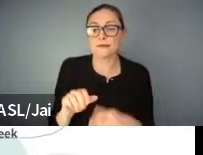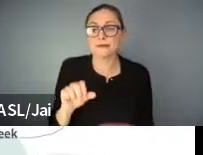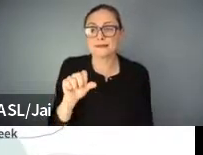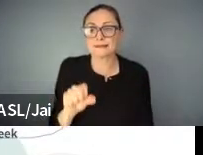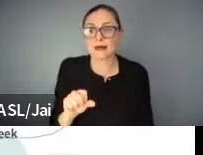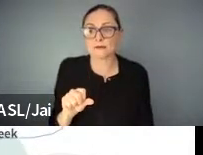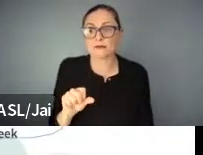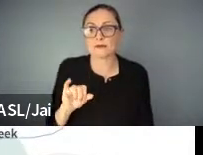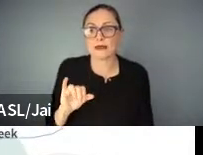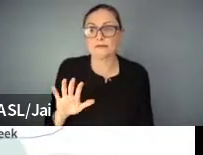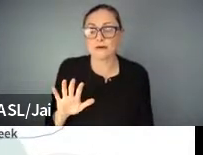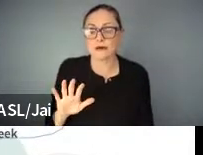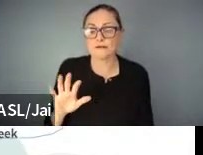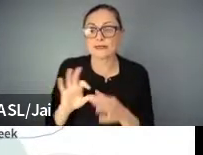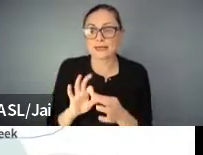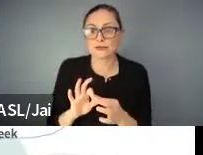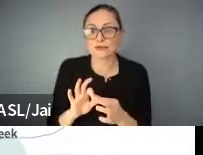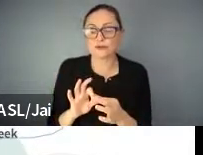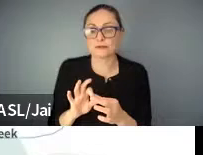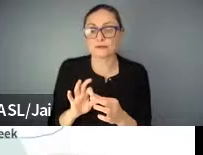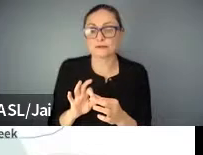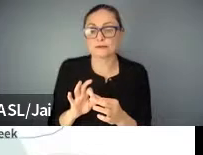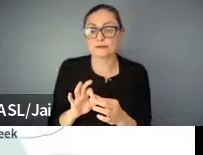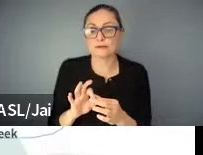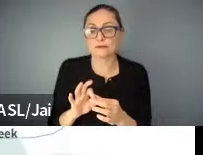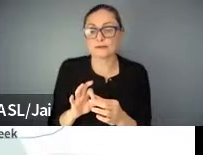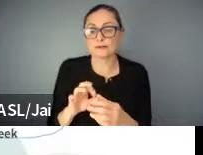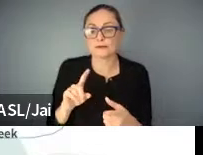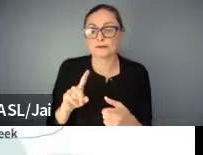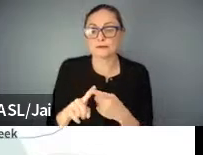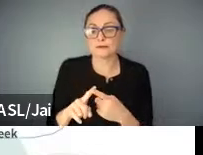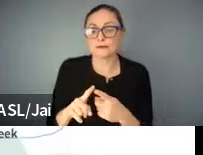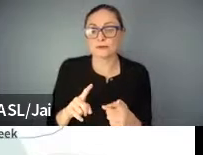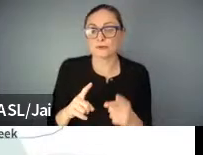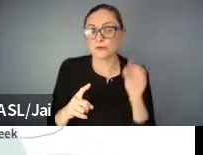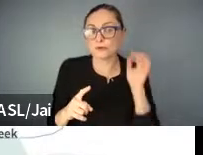I-5 connections to Fourth Plain Boulevard.